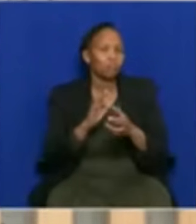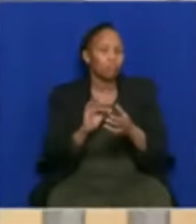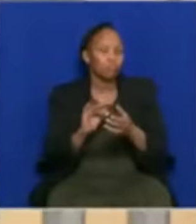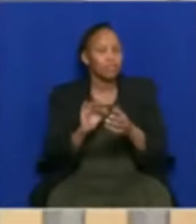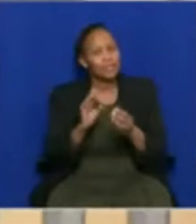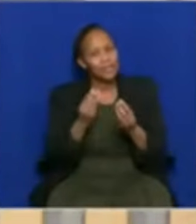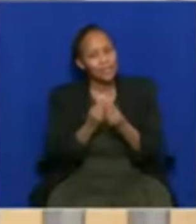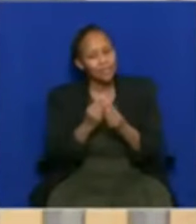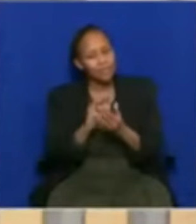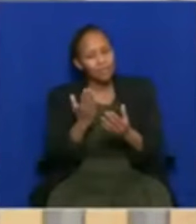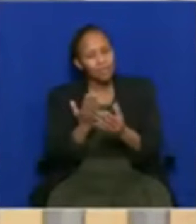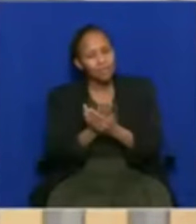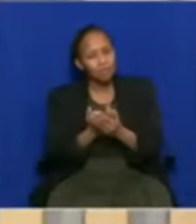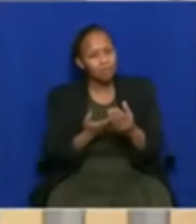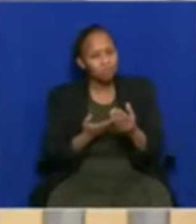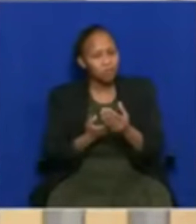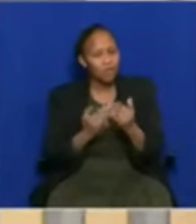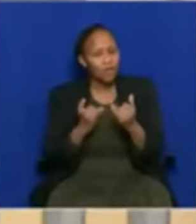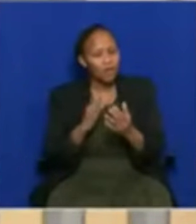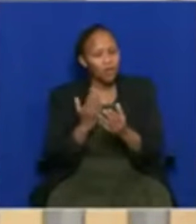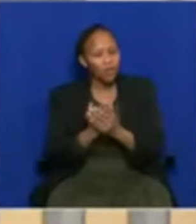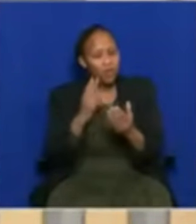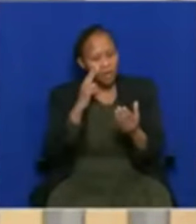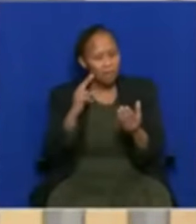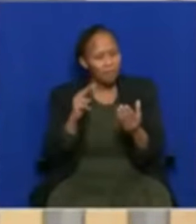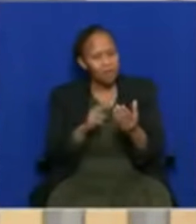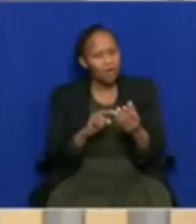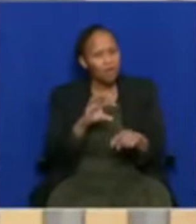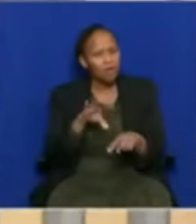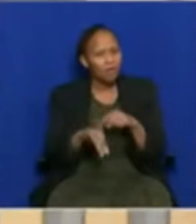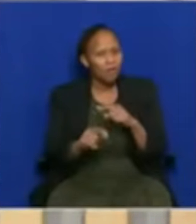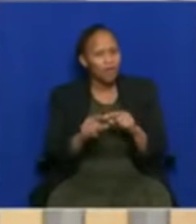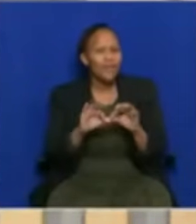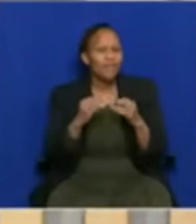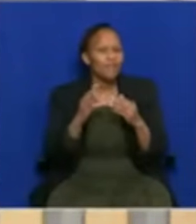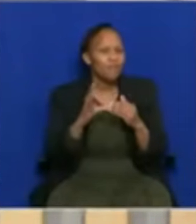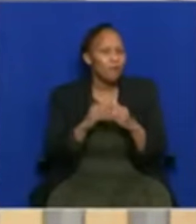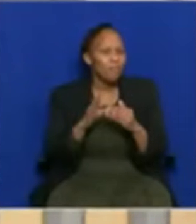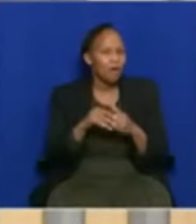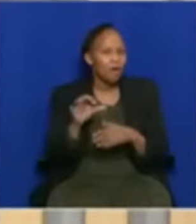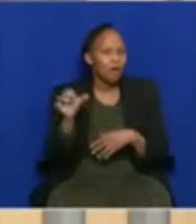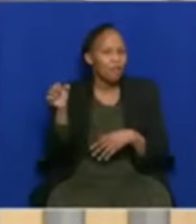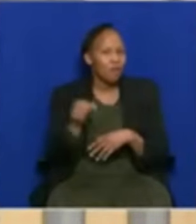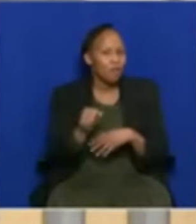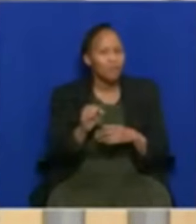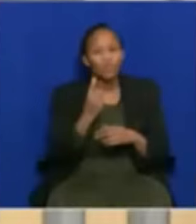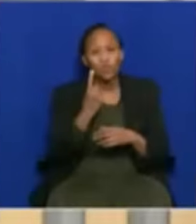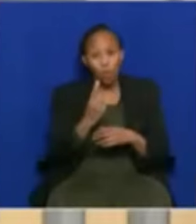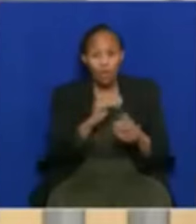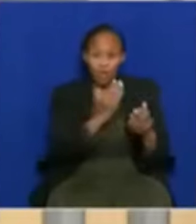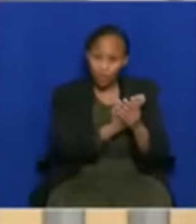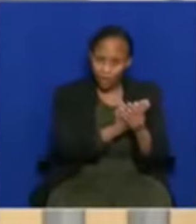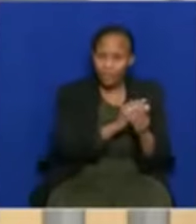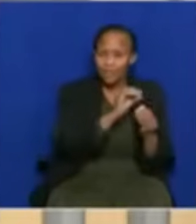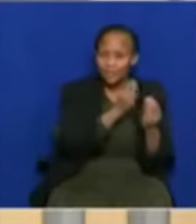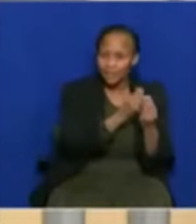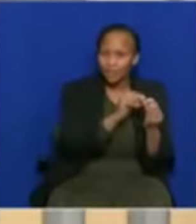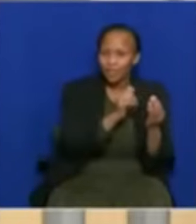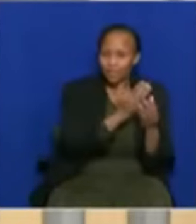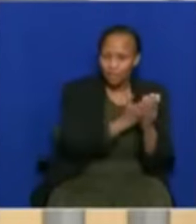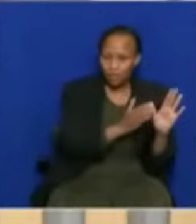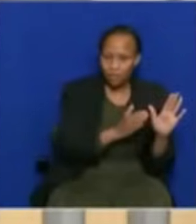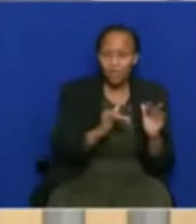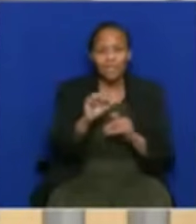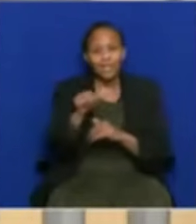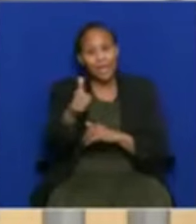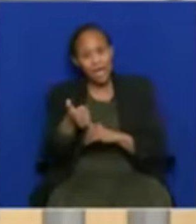you will find that the appointments of family members is in one docket together with something else, and it's repeated in another docket, as you can see